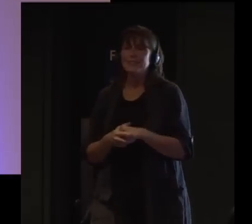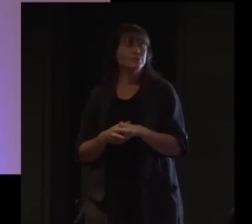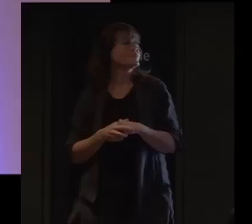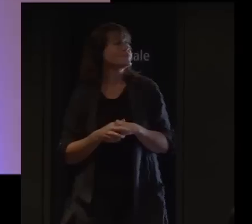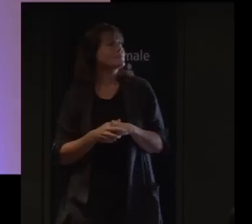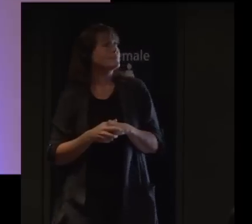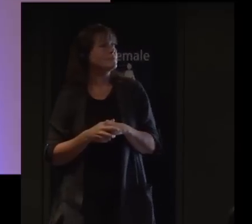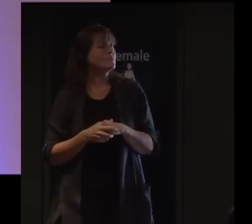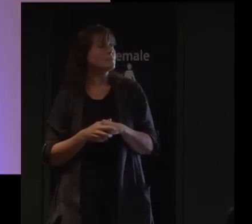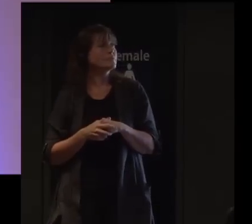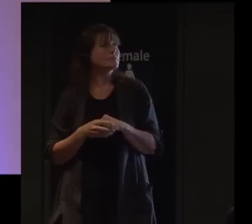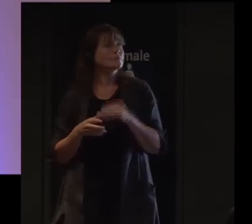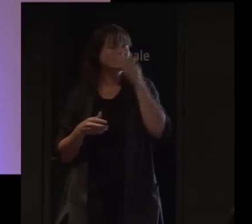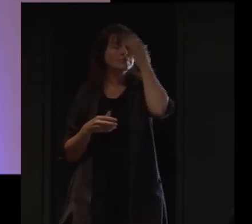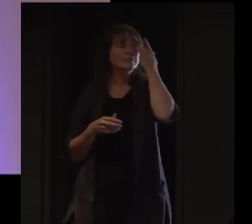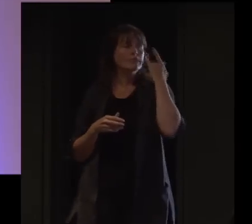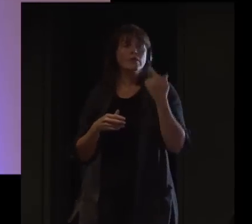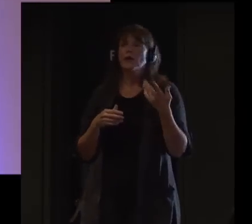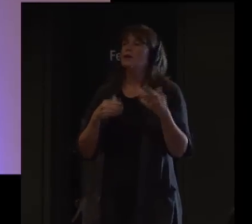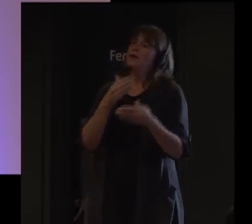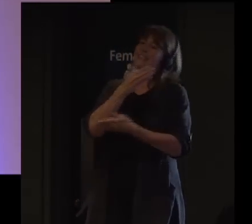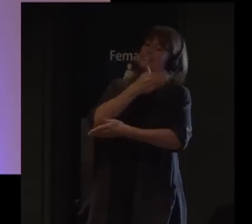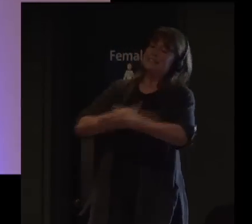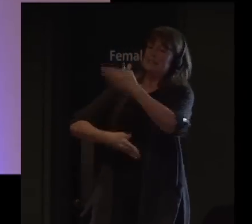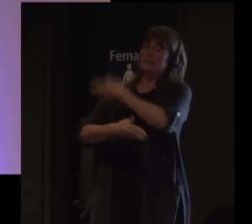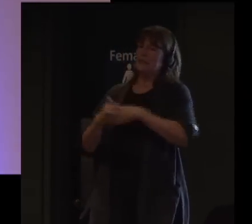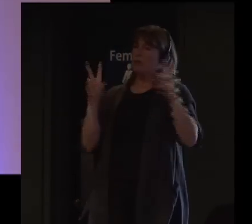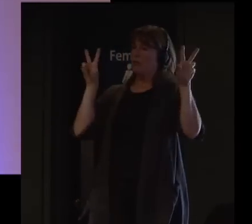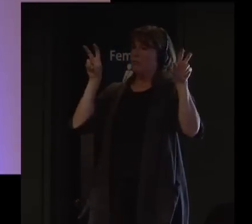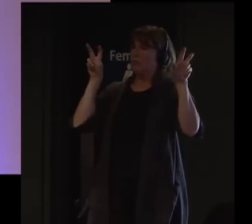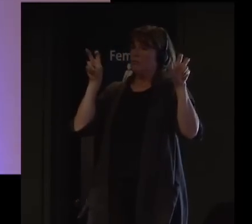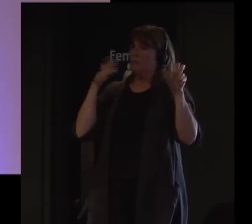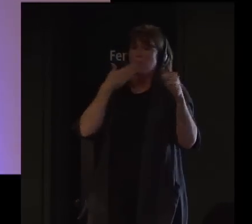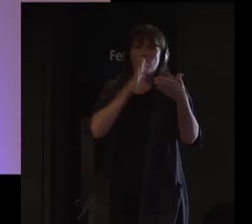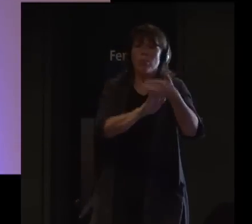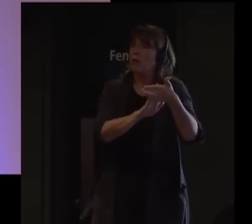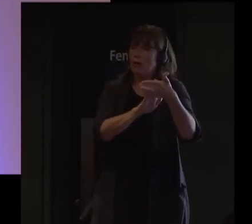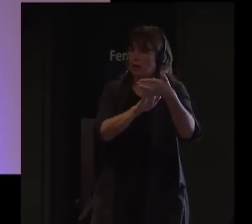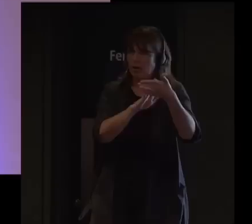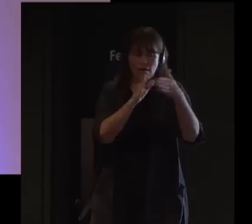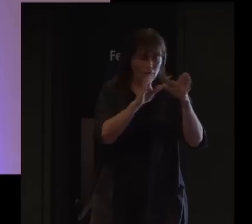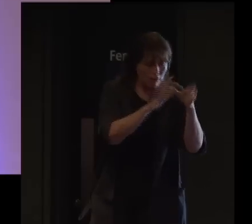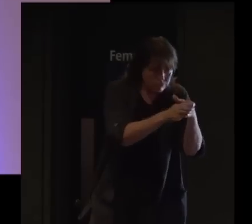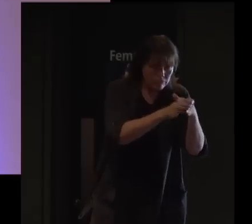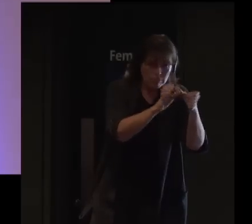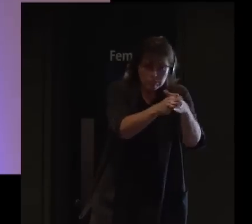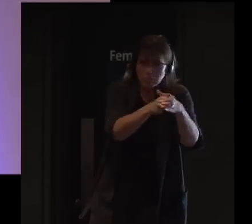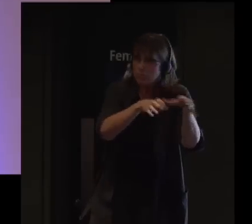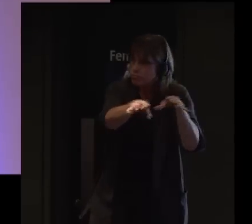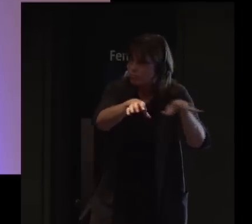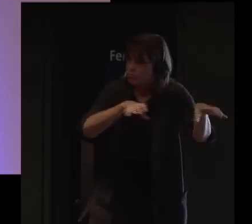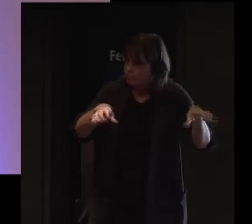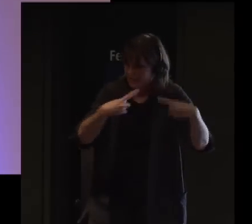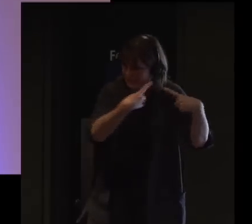realized that within the category of disabled people, there are divisions. And there are several